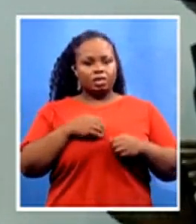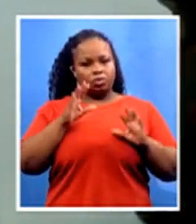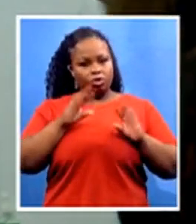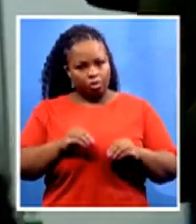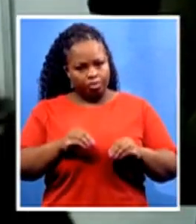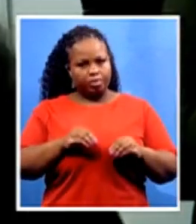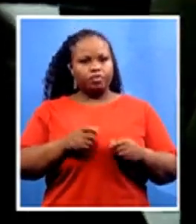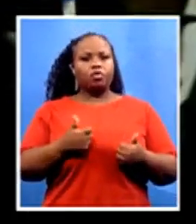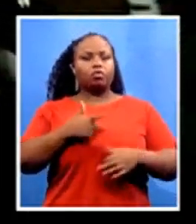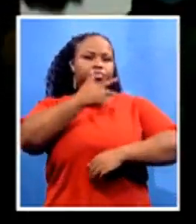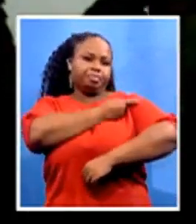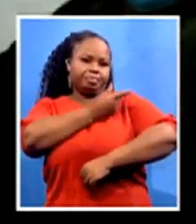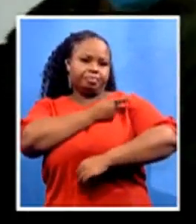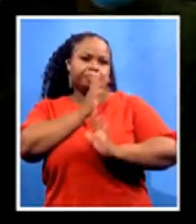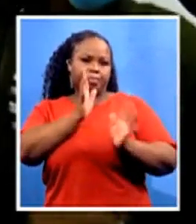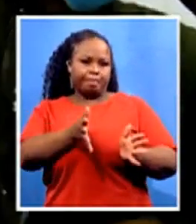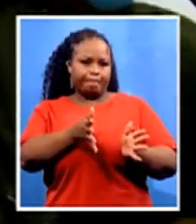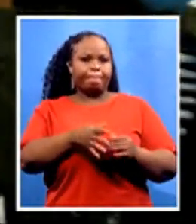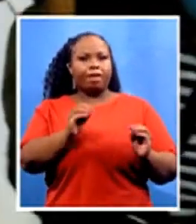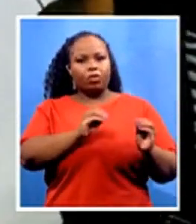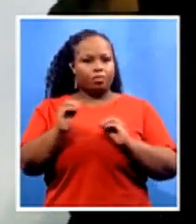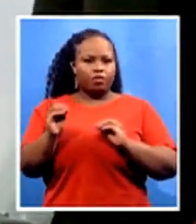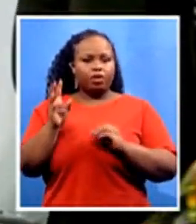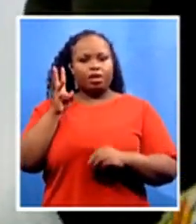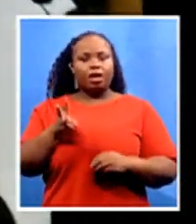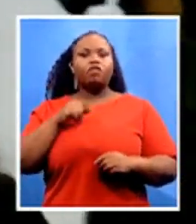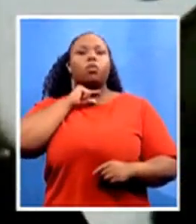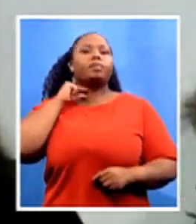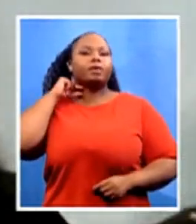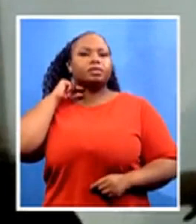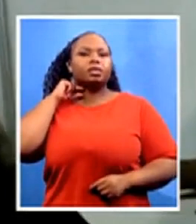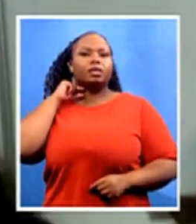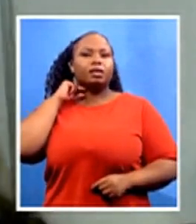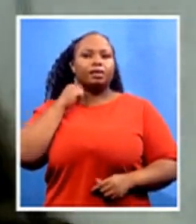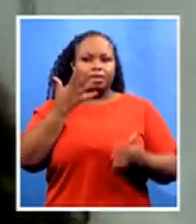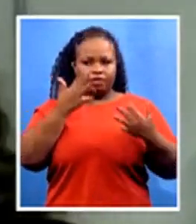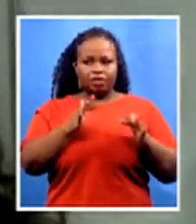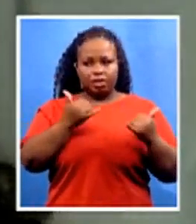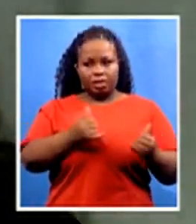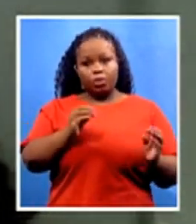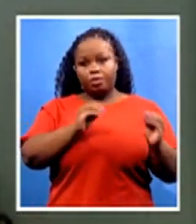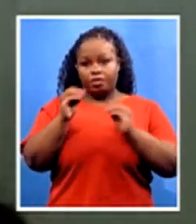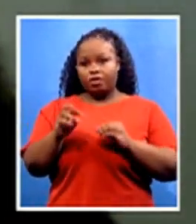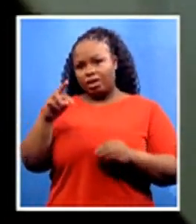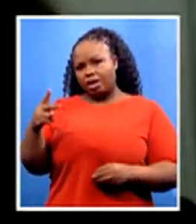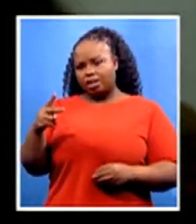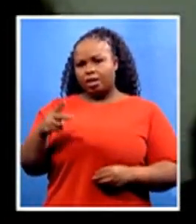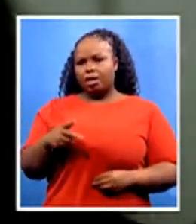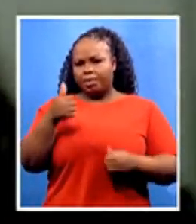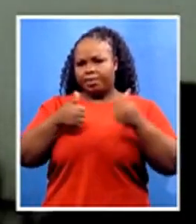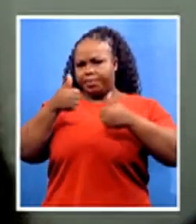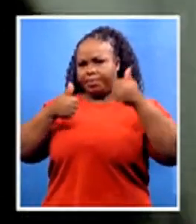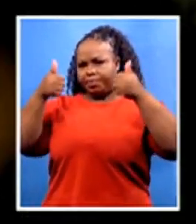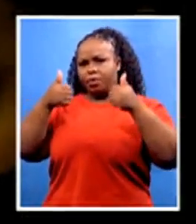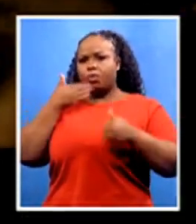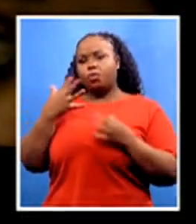Wilfred Napier Cardinal, and we are going to be moving on with several other dignitaries joining the minister here this morning, as well as